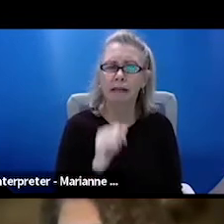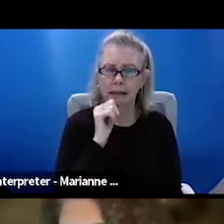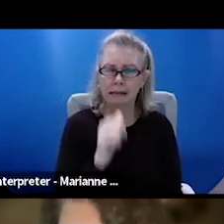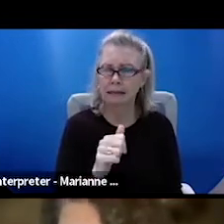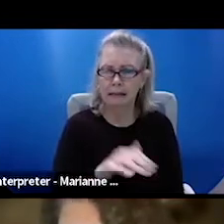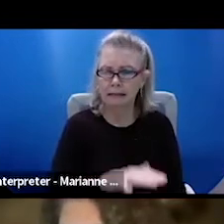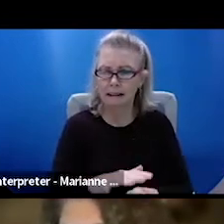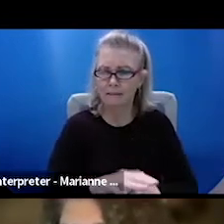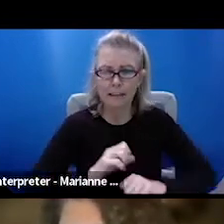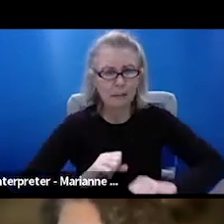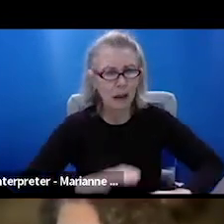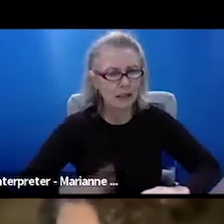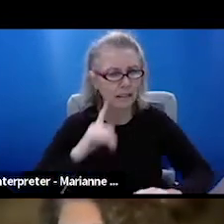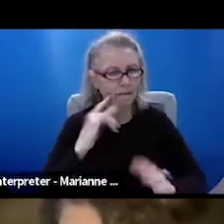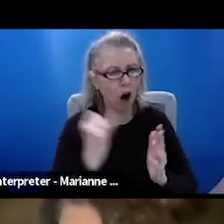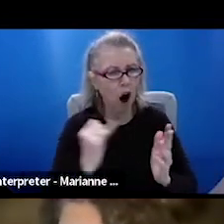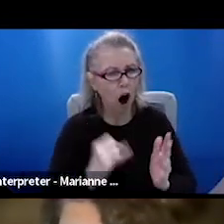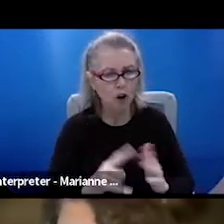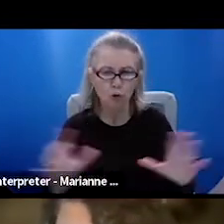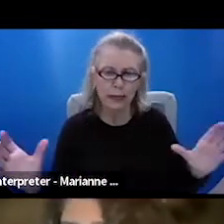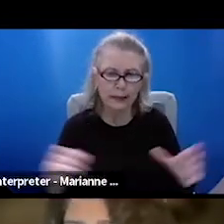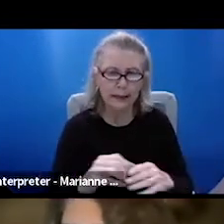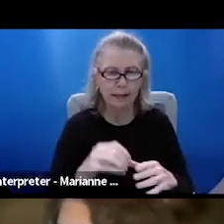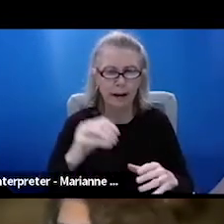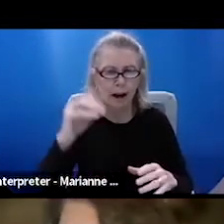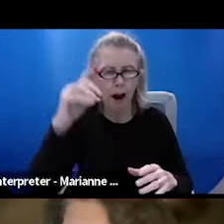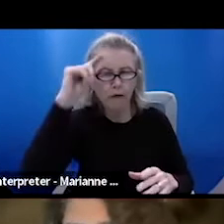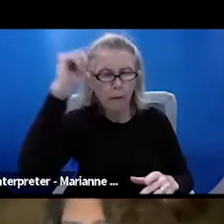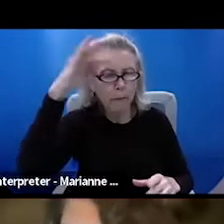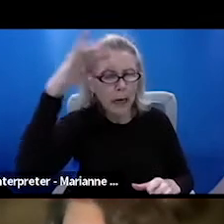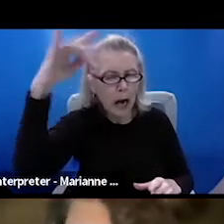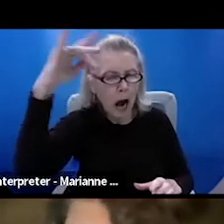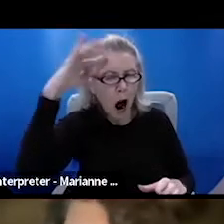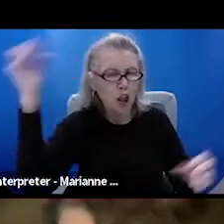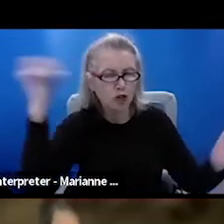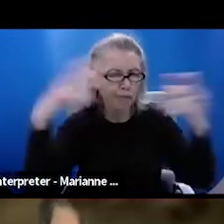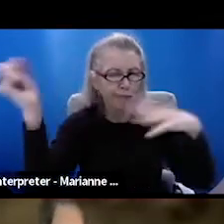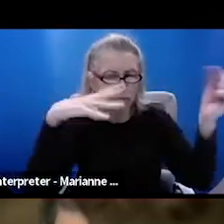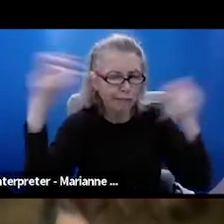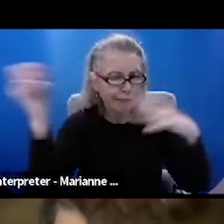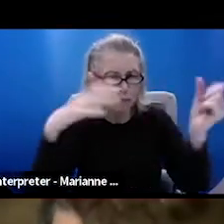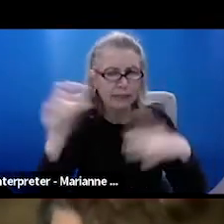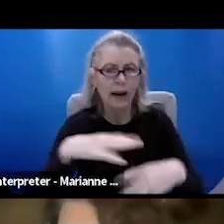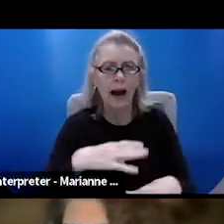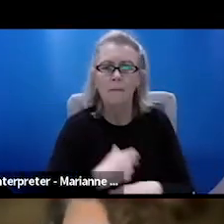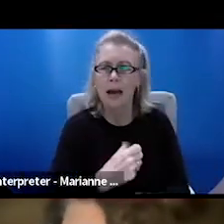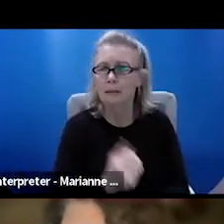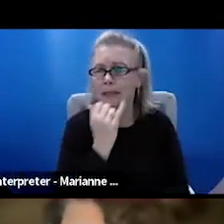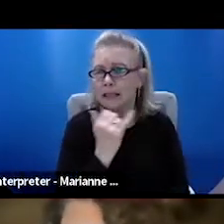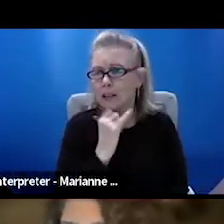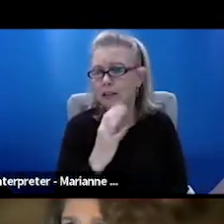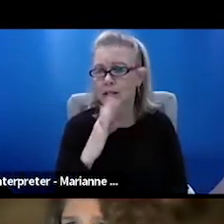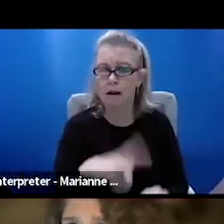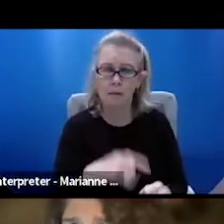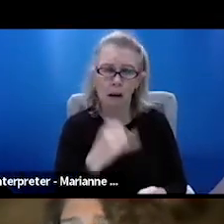gather together in a pedagogical way and really make mistakes, talk about